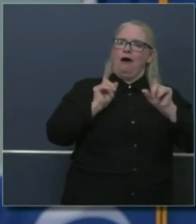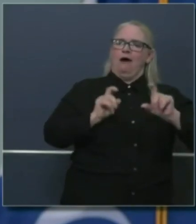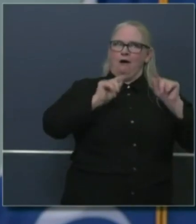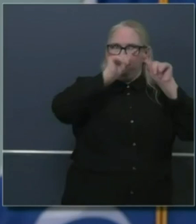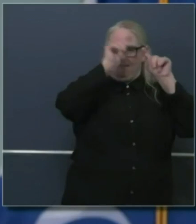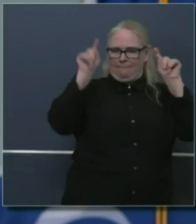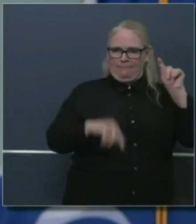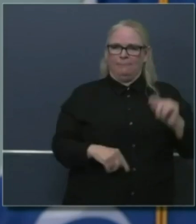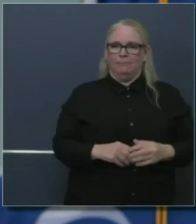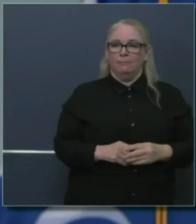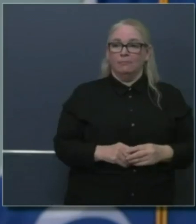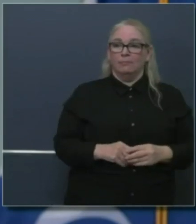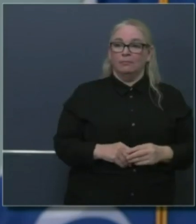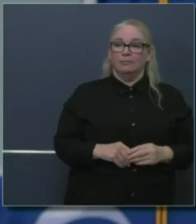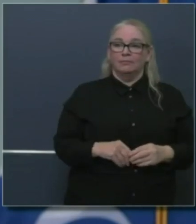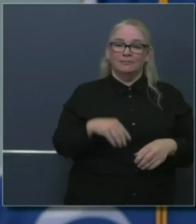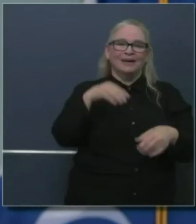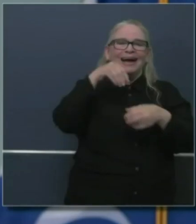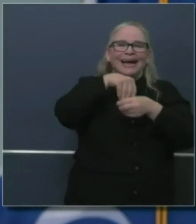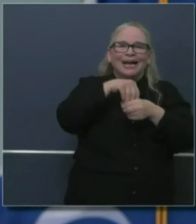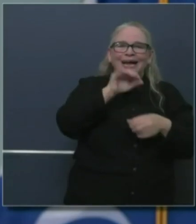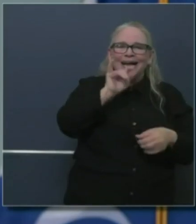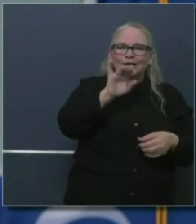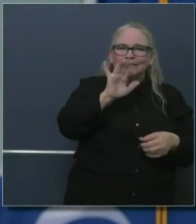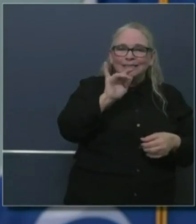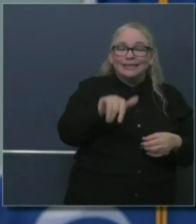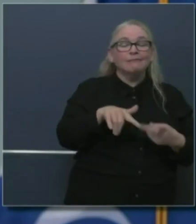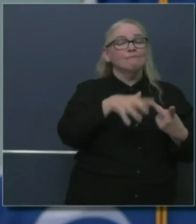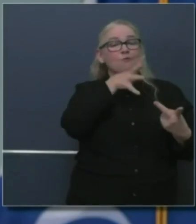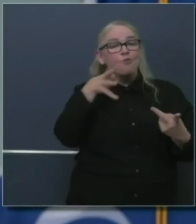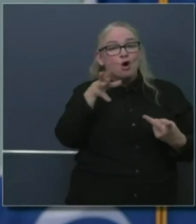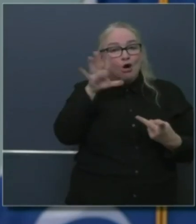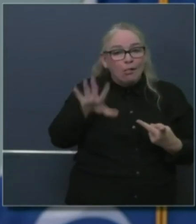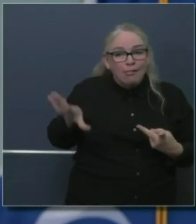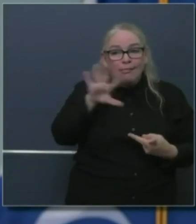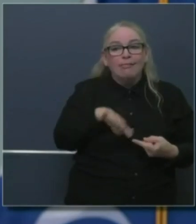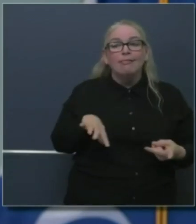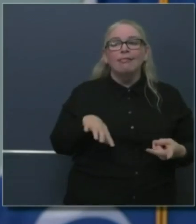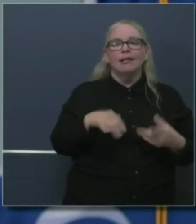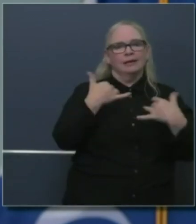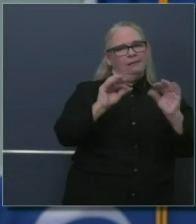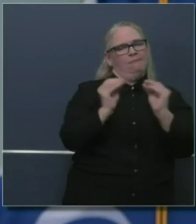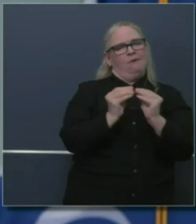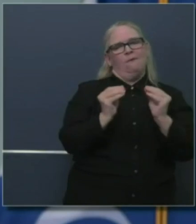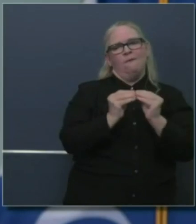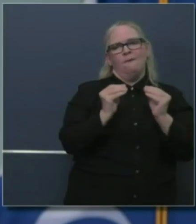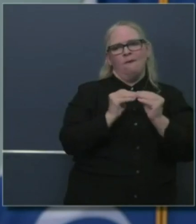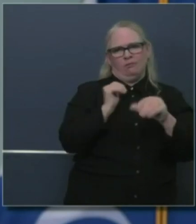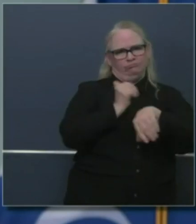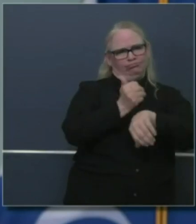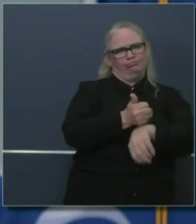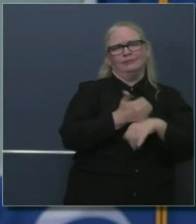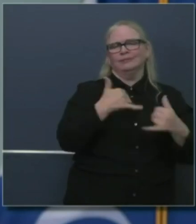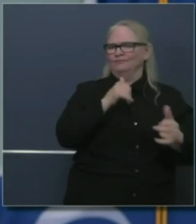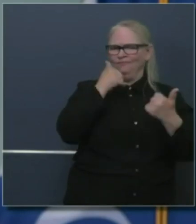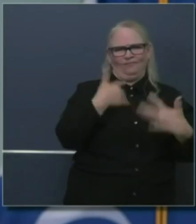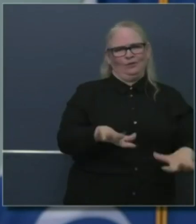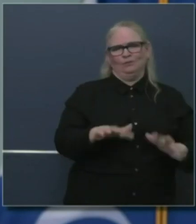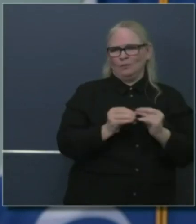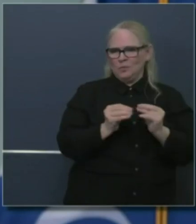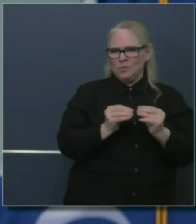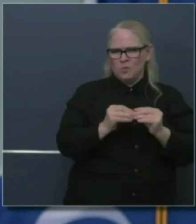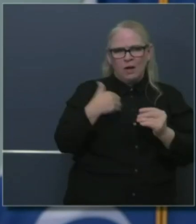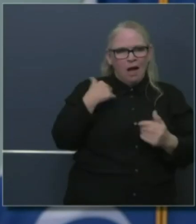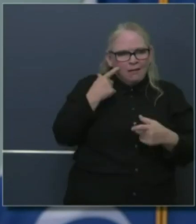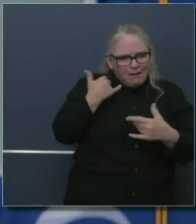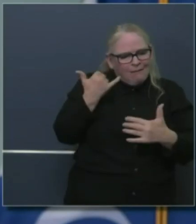California. Still a lot of work to do. There's still some testing deserts in the state, but we put that site up because we're starting to see real progress in